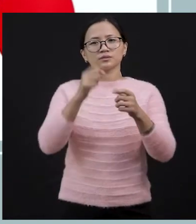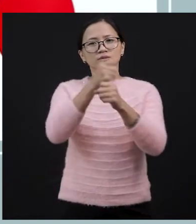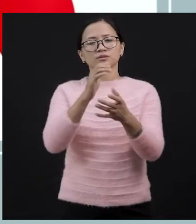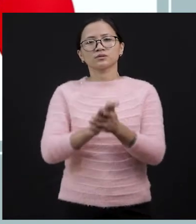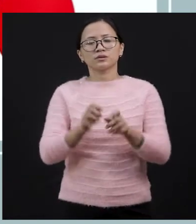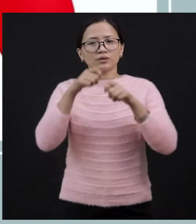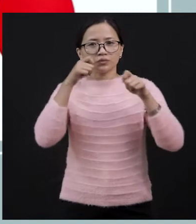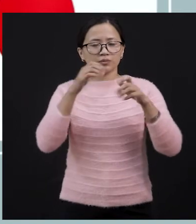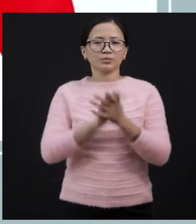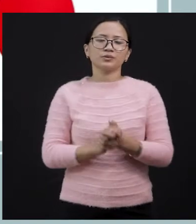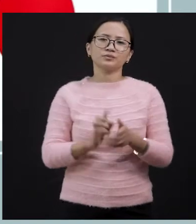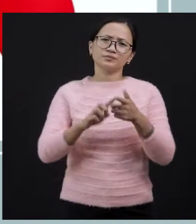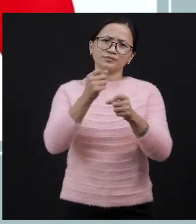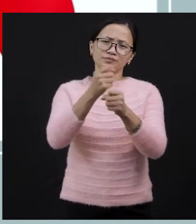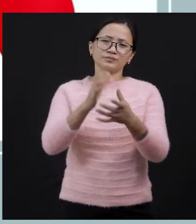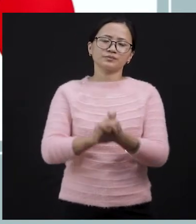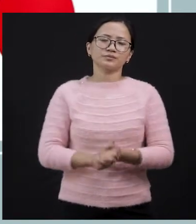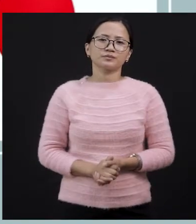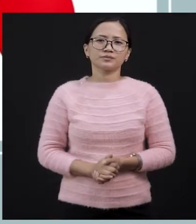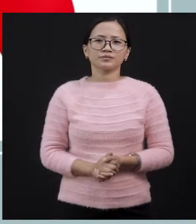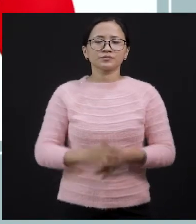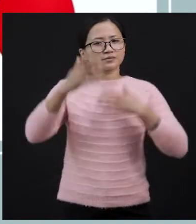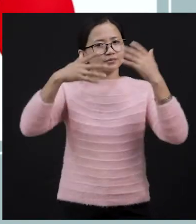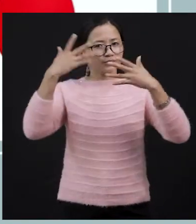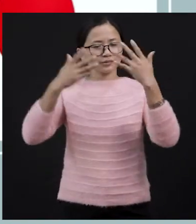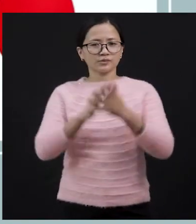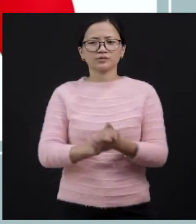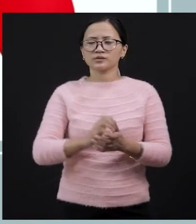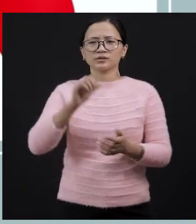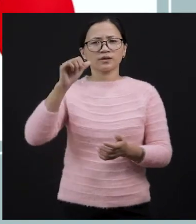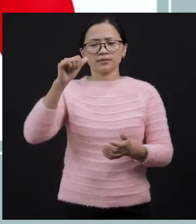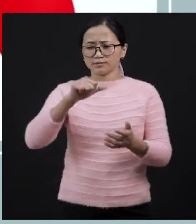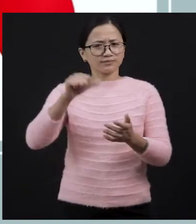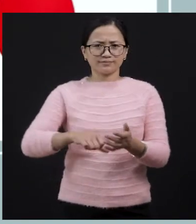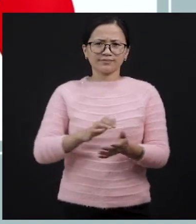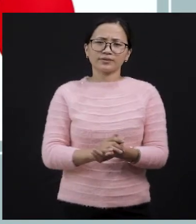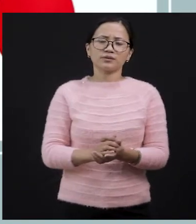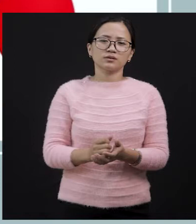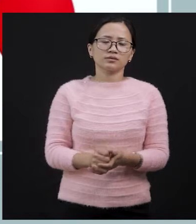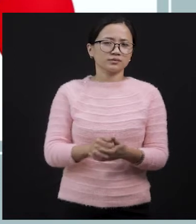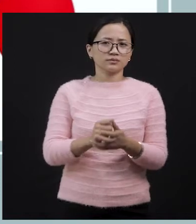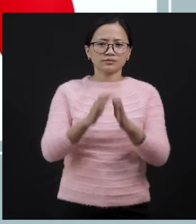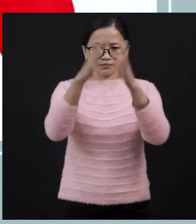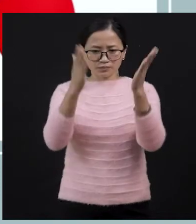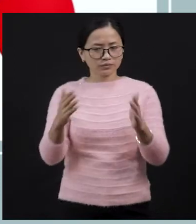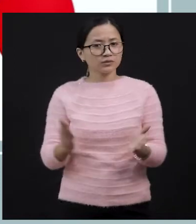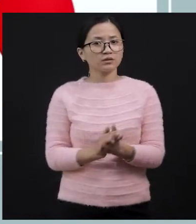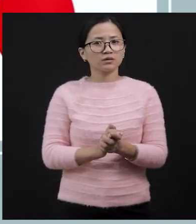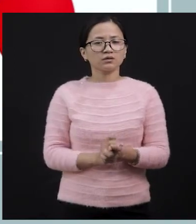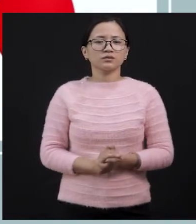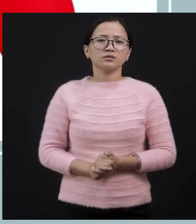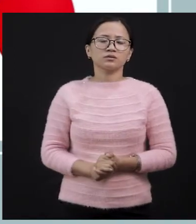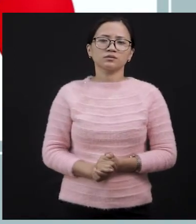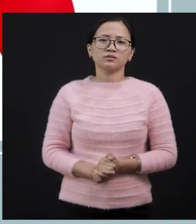of blowing of balloon. We can take example that air can take any shape, right? If the